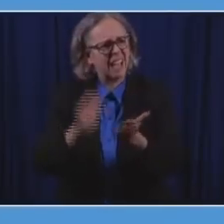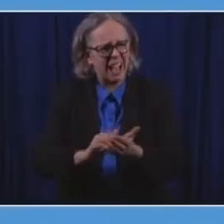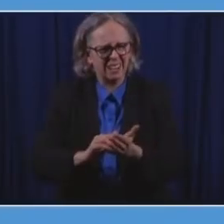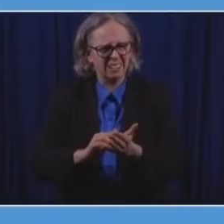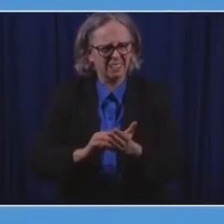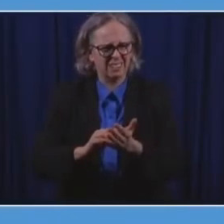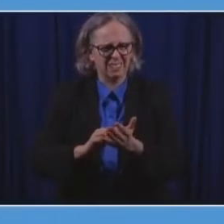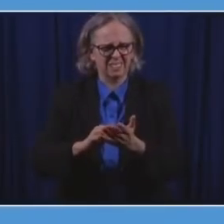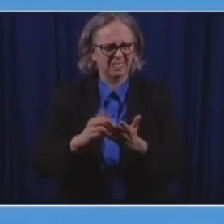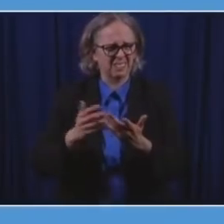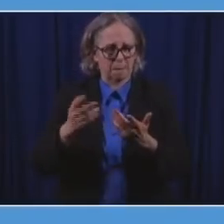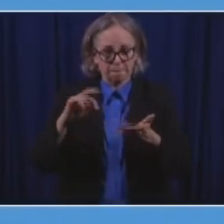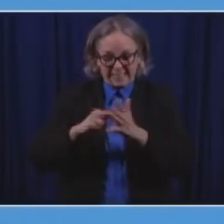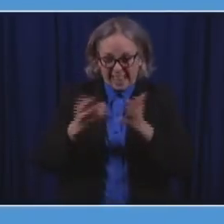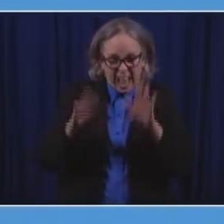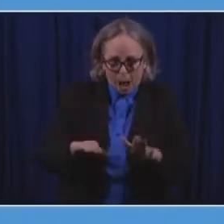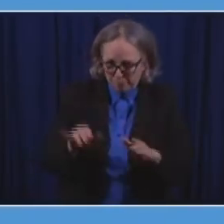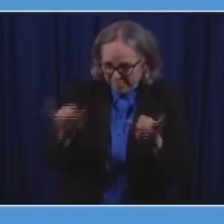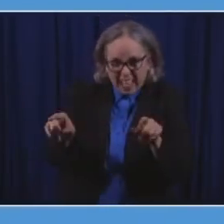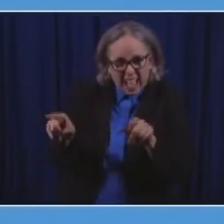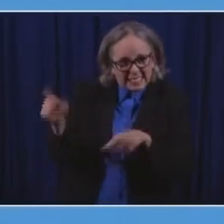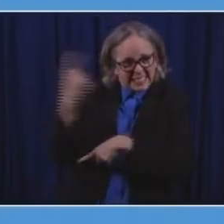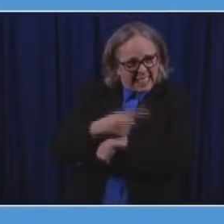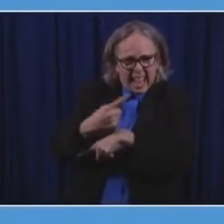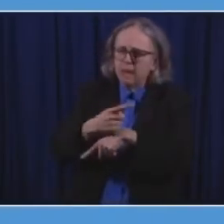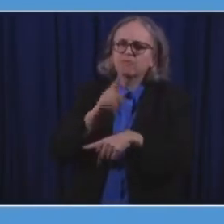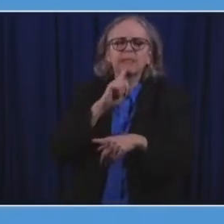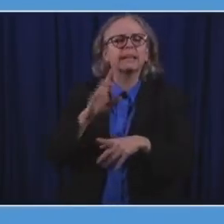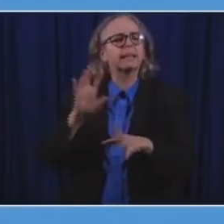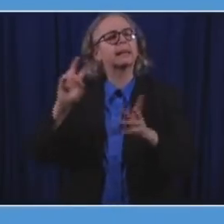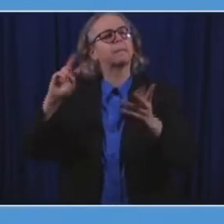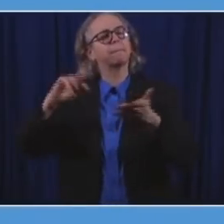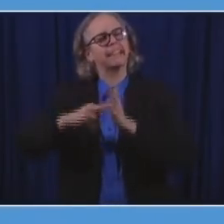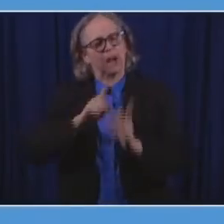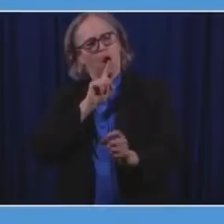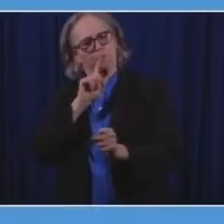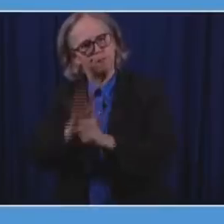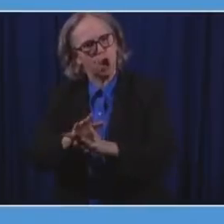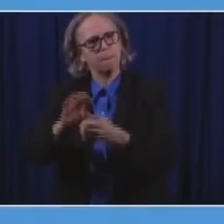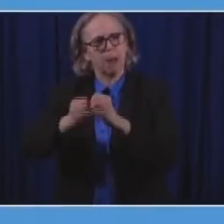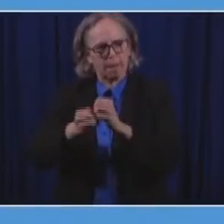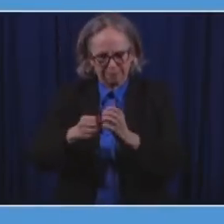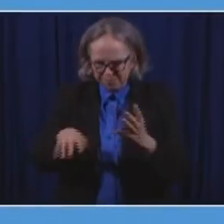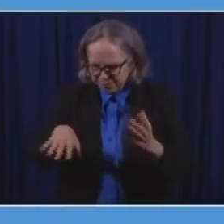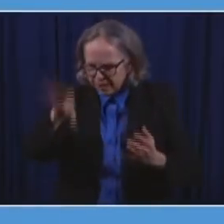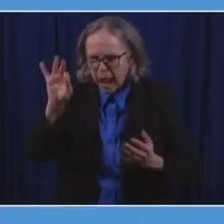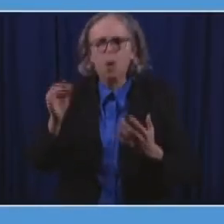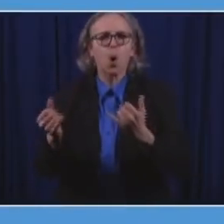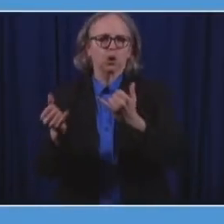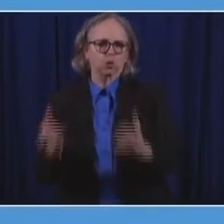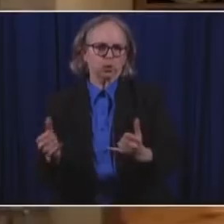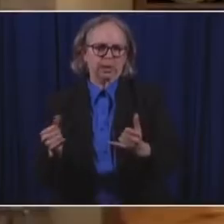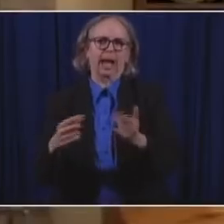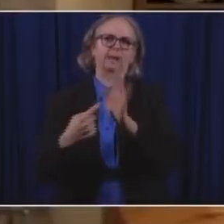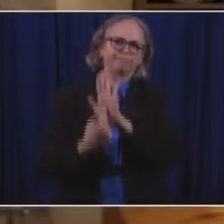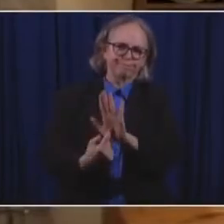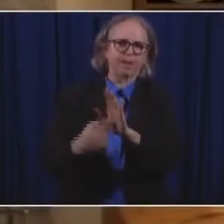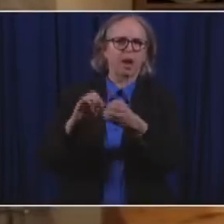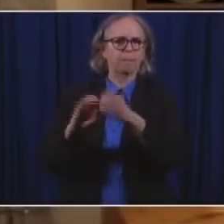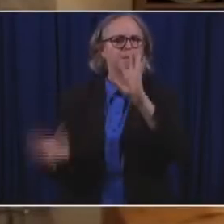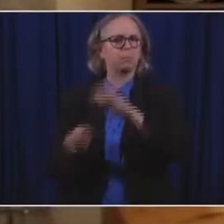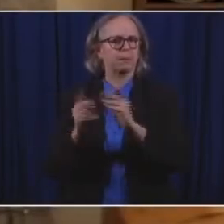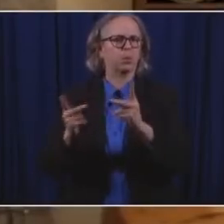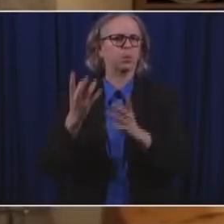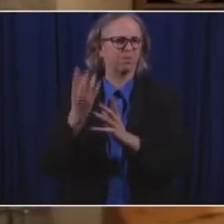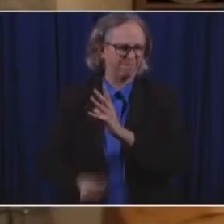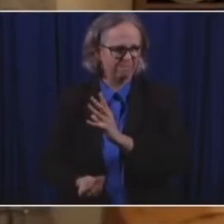occurred today, but ones that have occurred in the recent days, and that we find out about them in the last 24 hours. Our 7-day